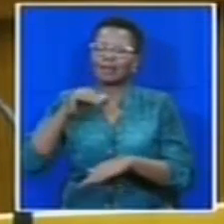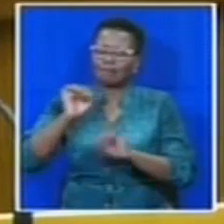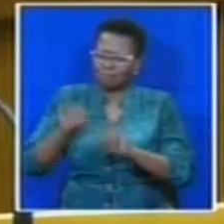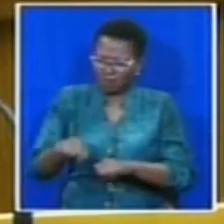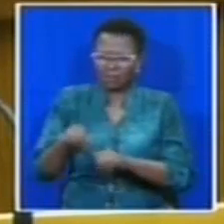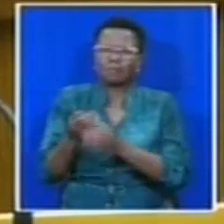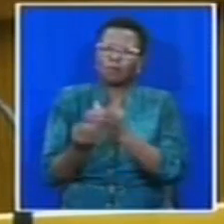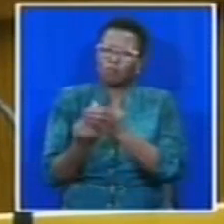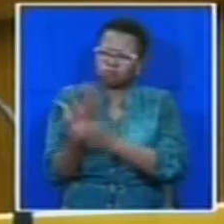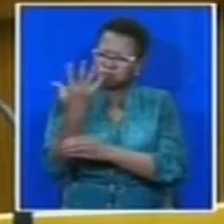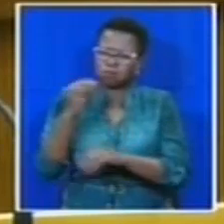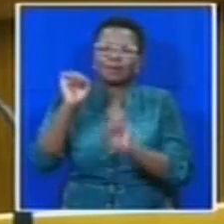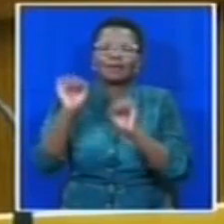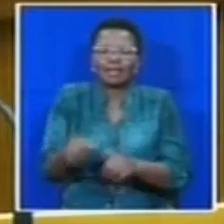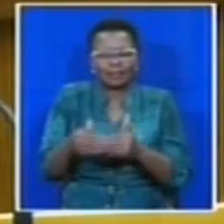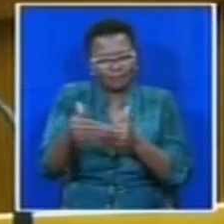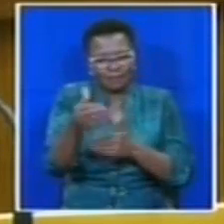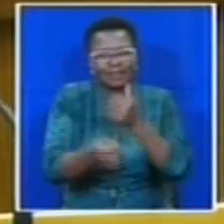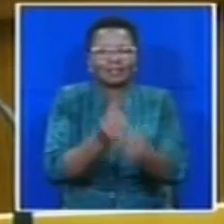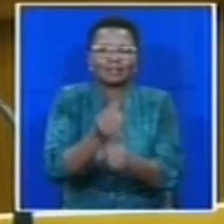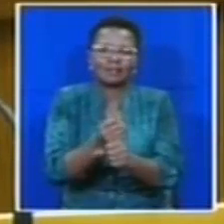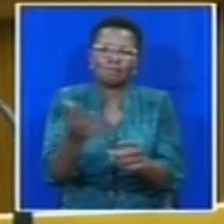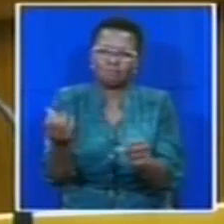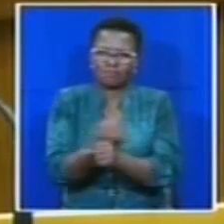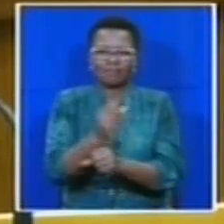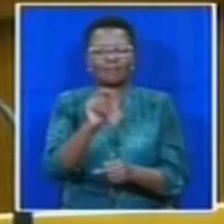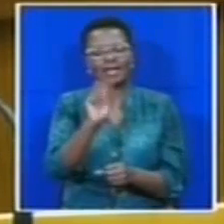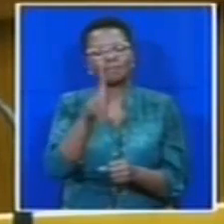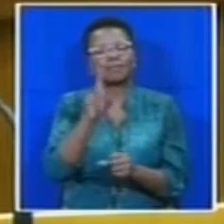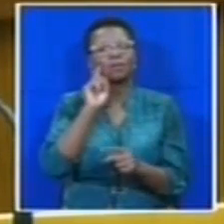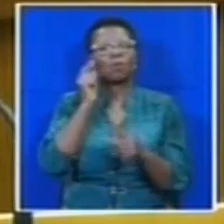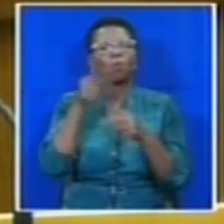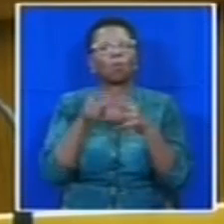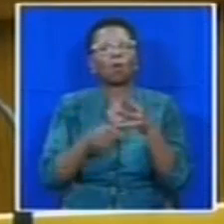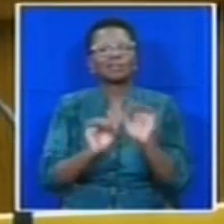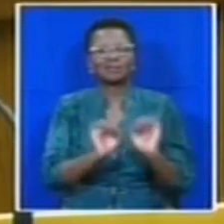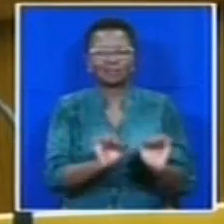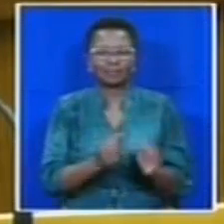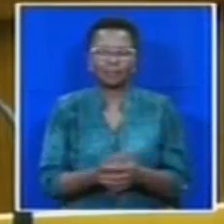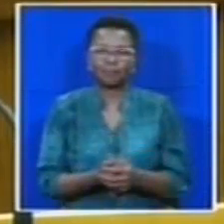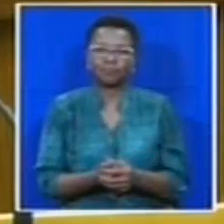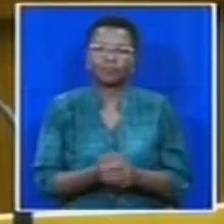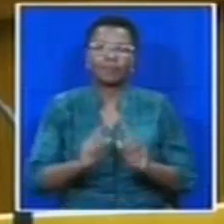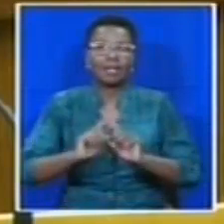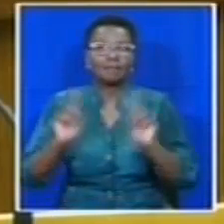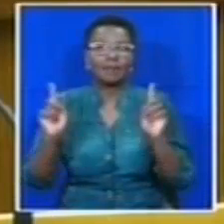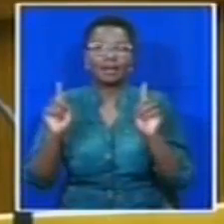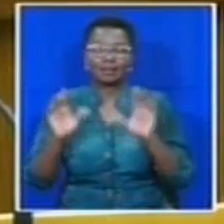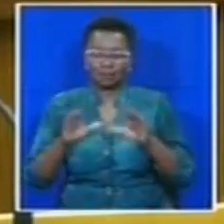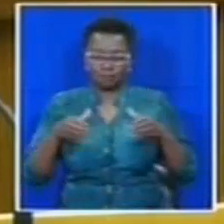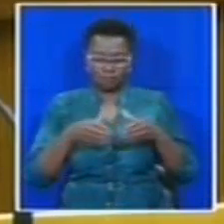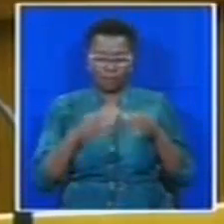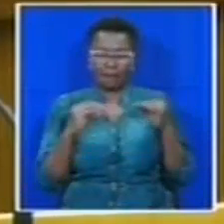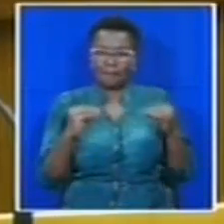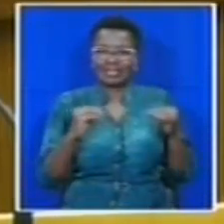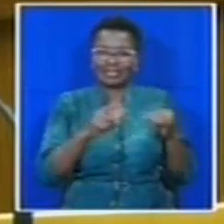growth rates needed to achieve the goals of the National Development Plan. But macroeconomic tools are not